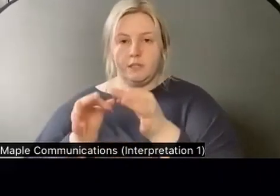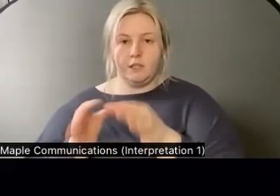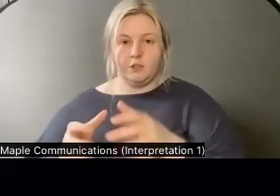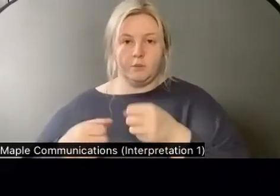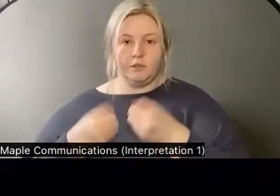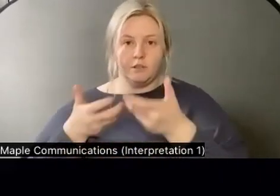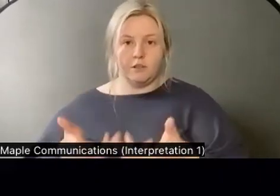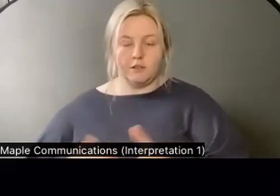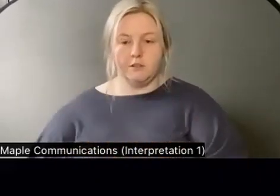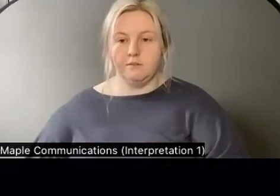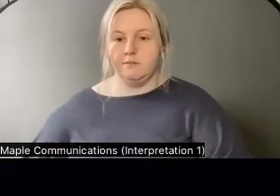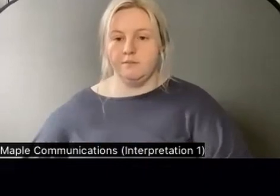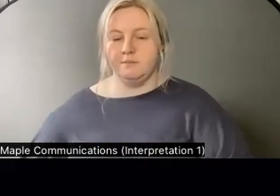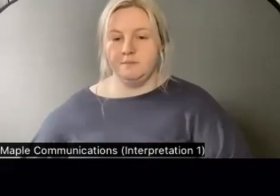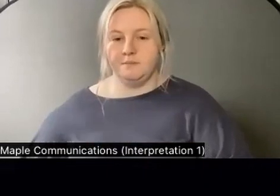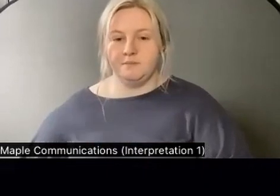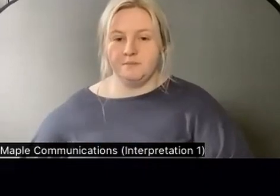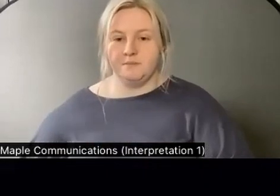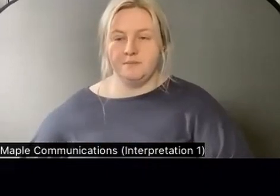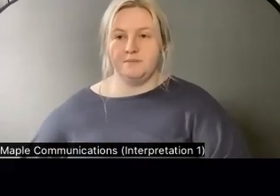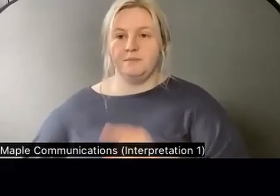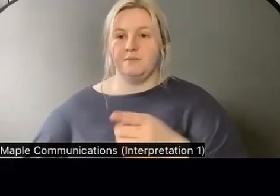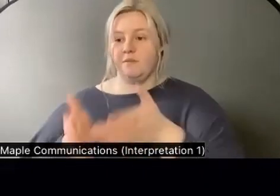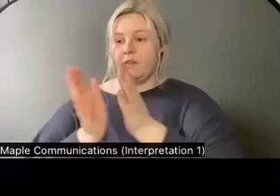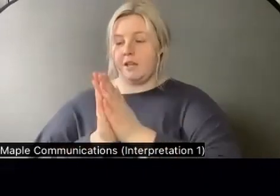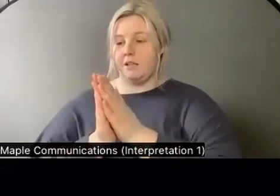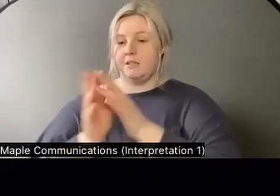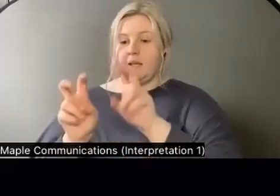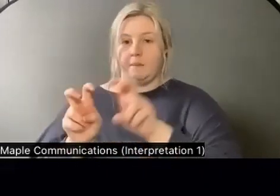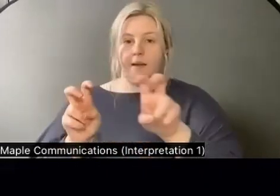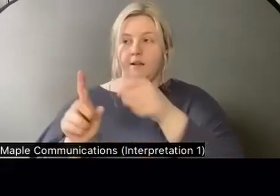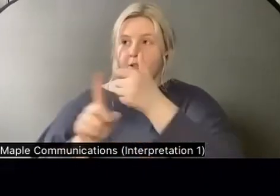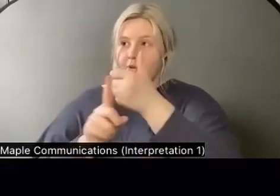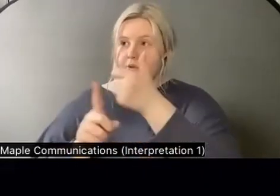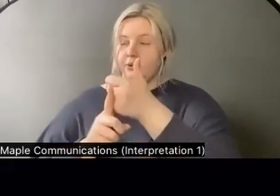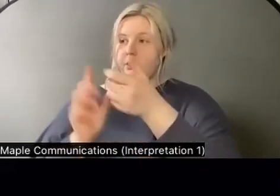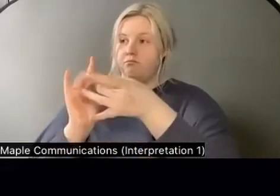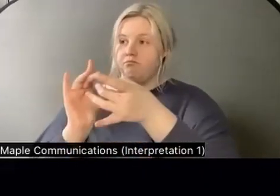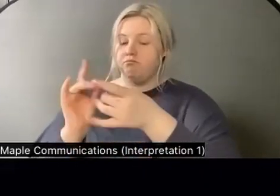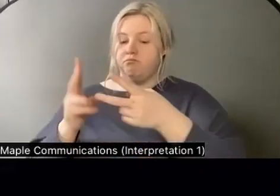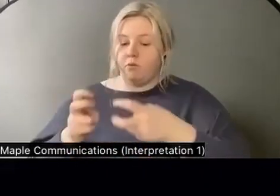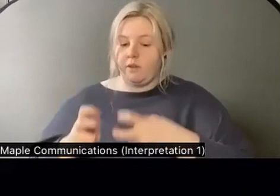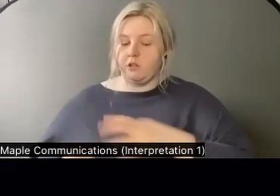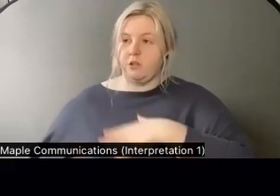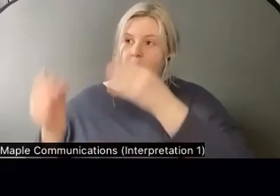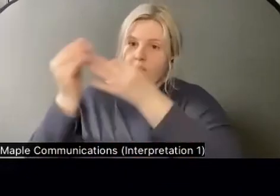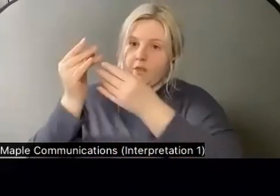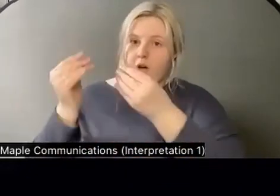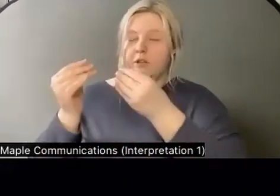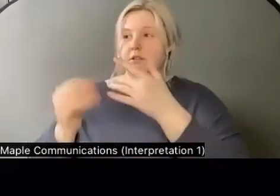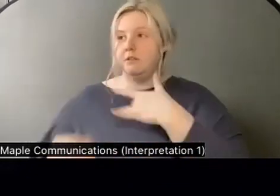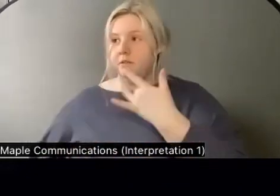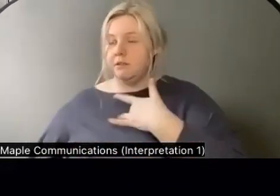G asks that panelists offer your reflections on this in the context of medical ableism